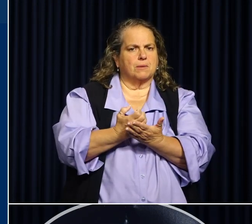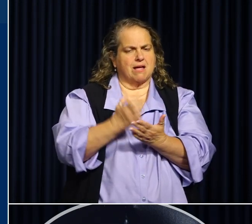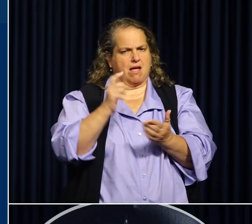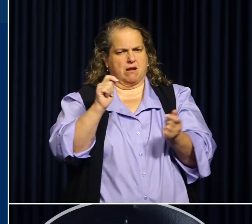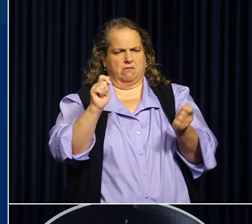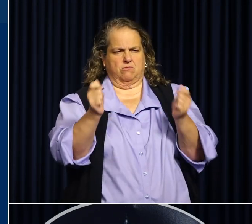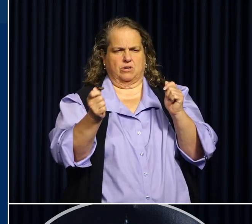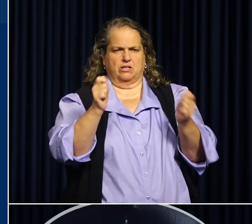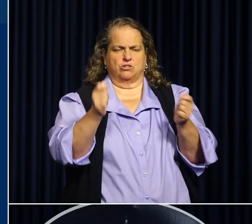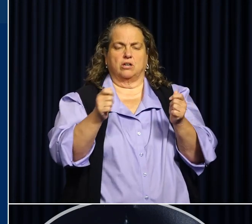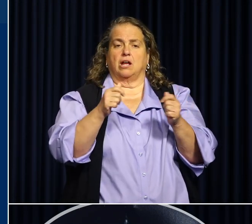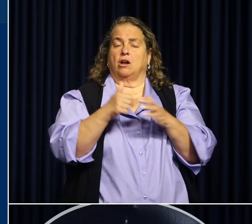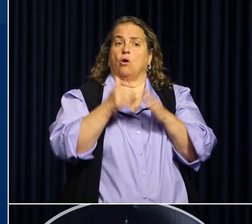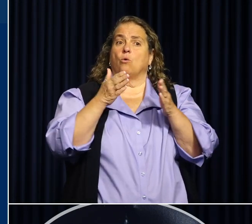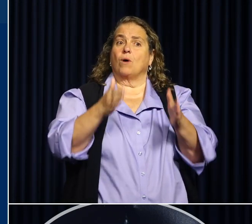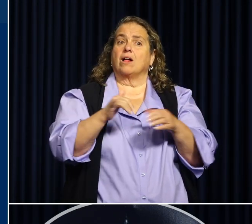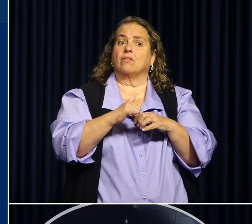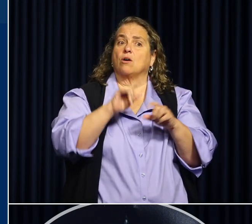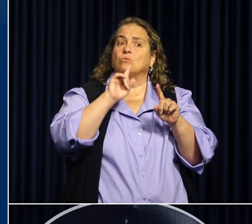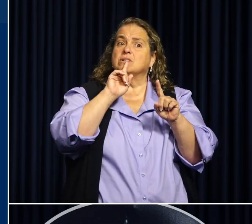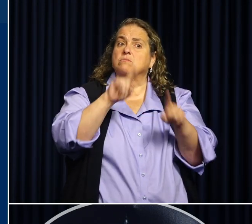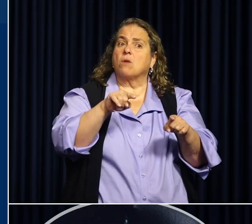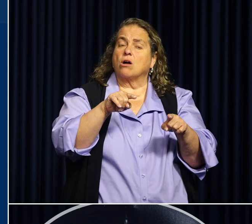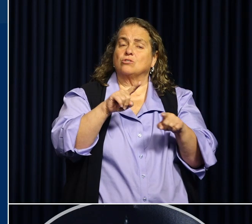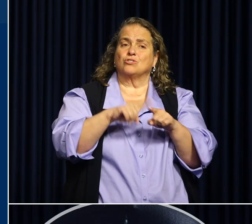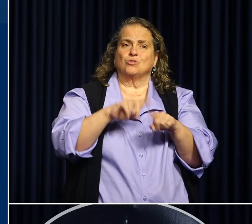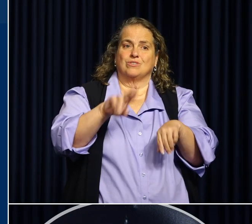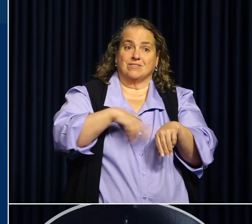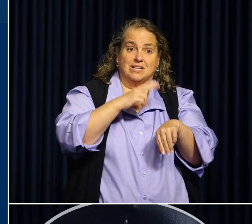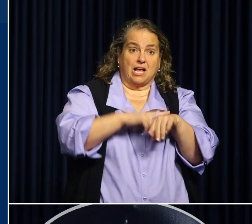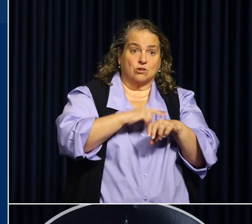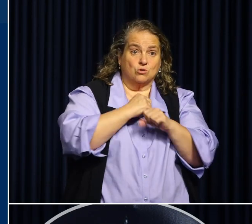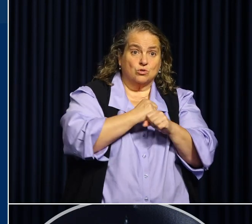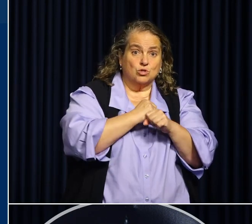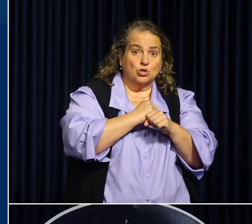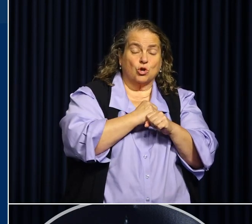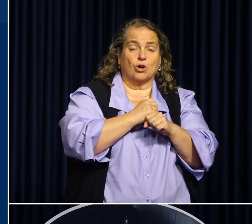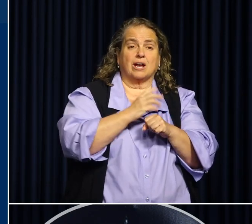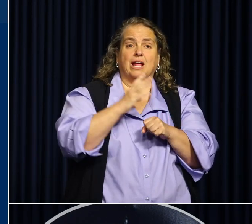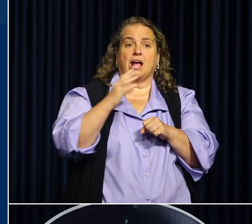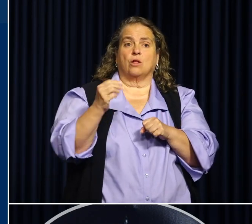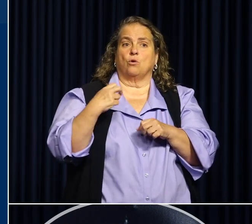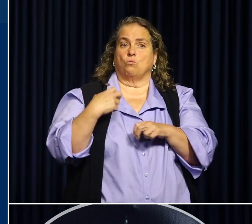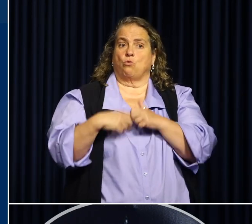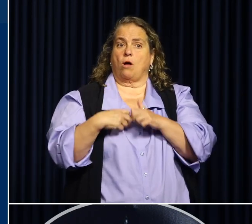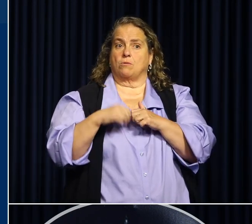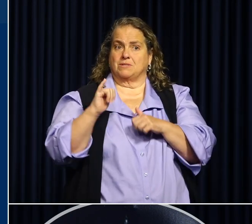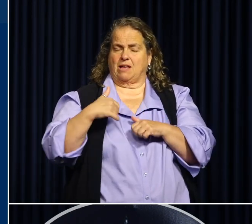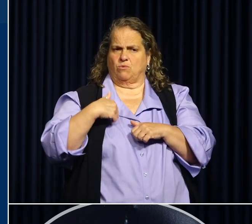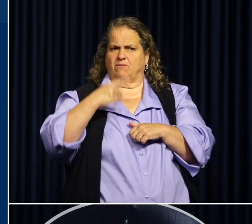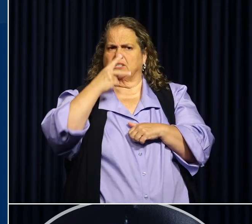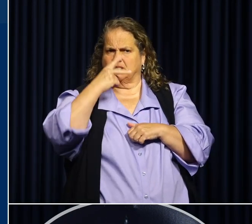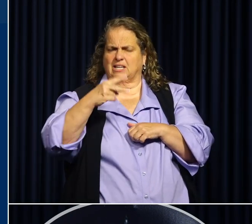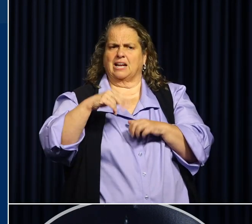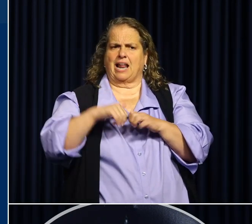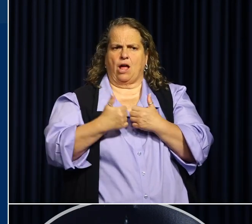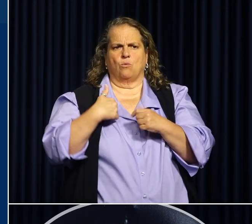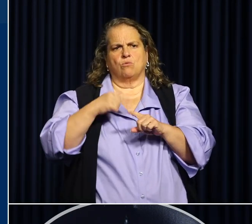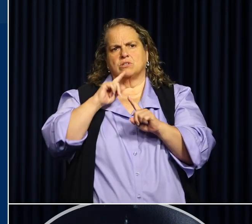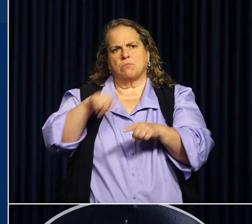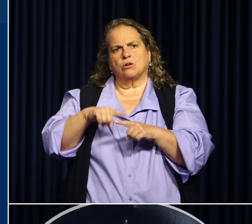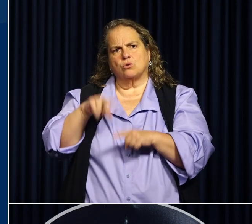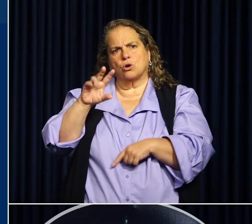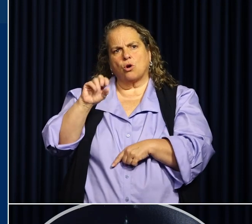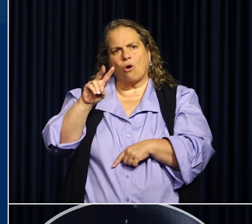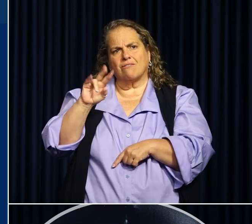a way that not only responds to national security and the problems that we have seen in responding to